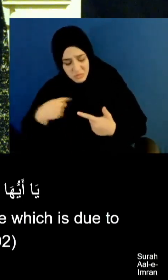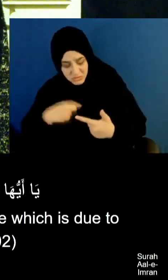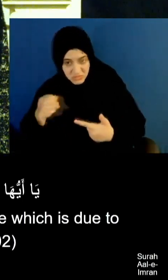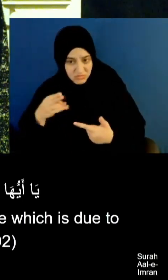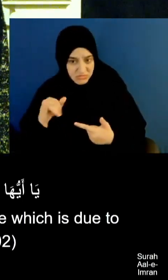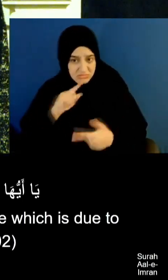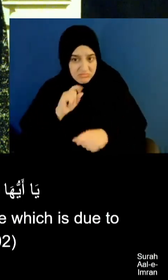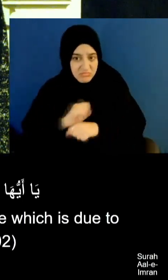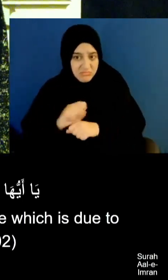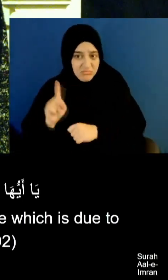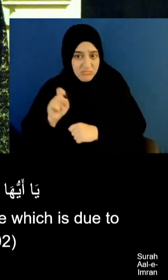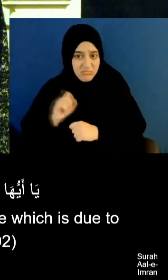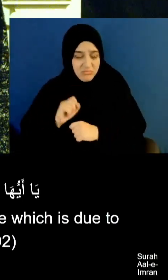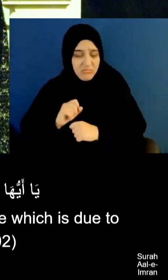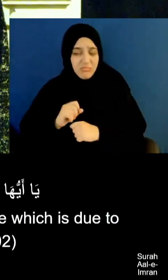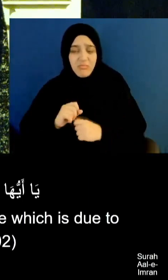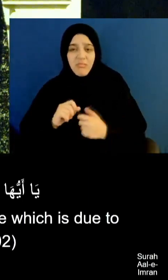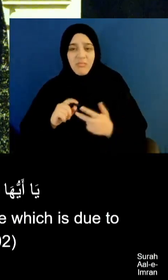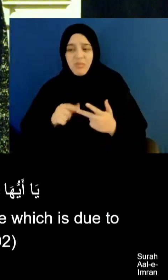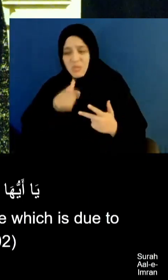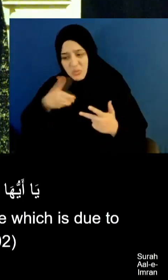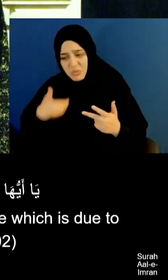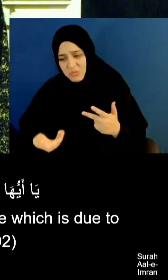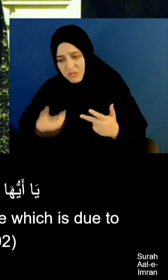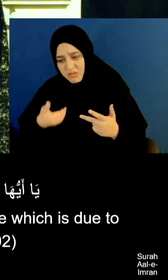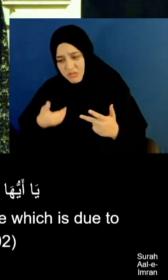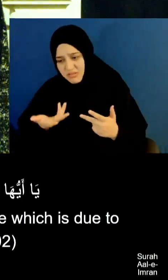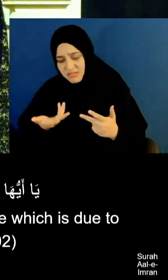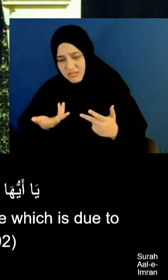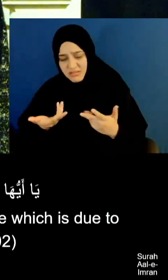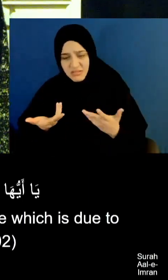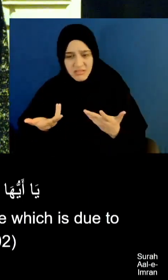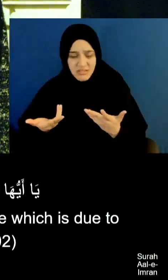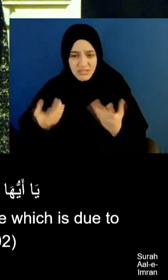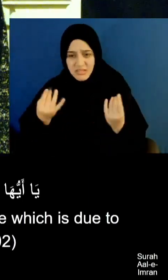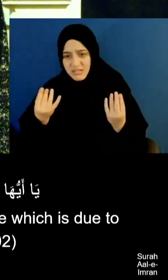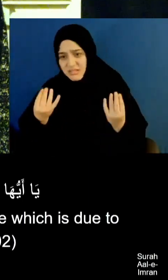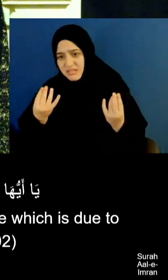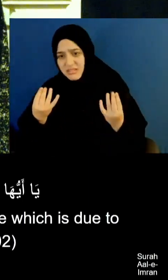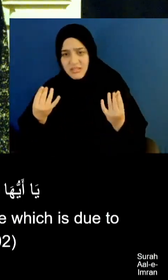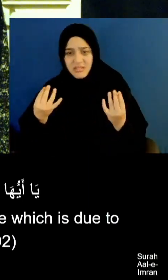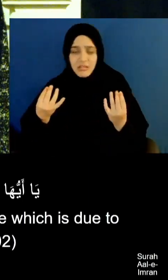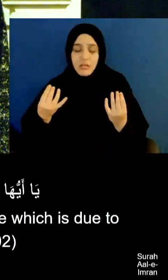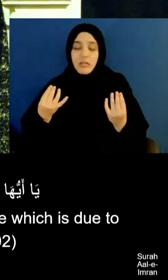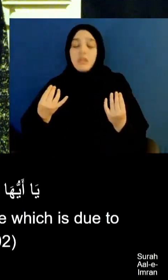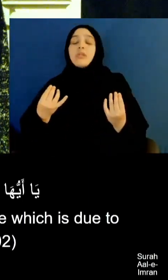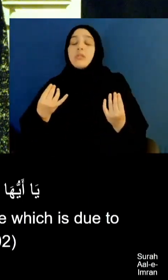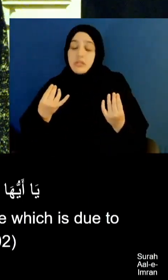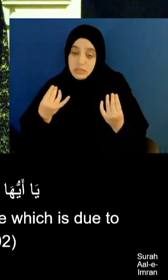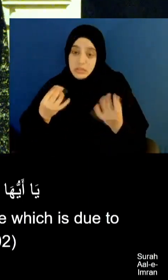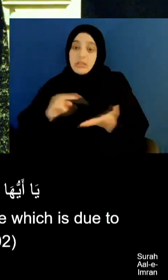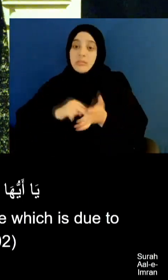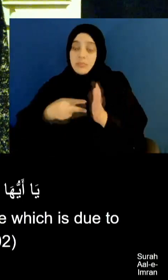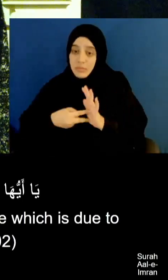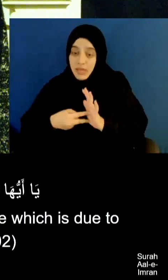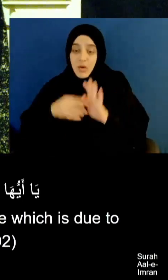or not? Who are we? So it's of great importance on a night like